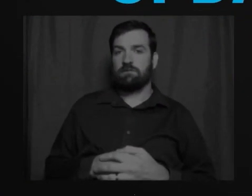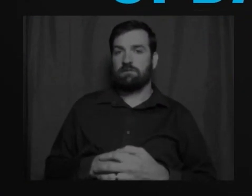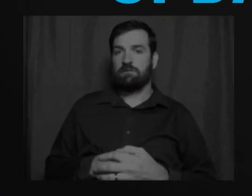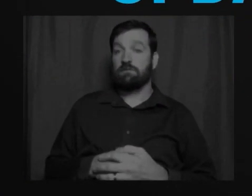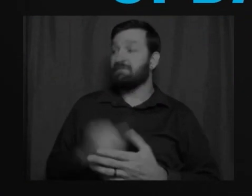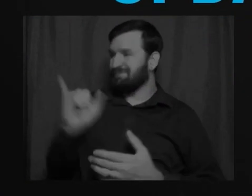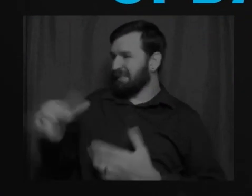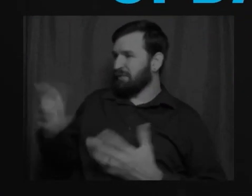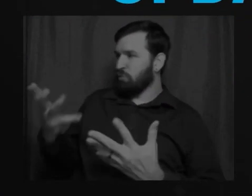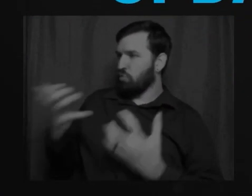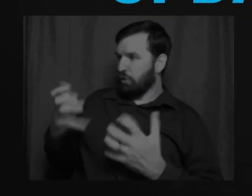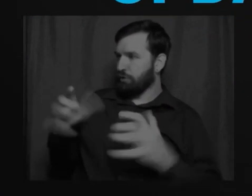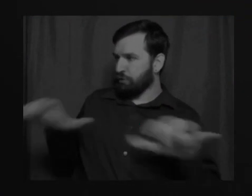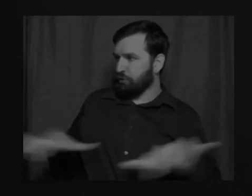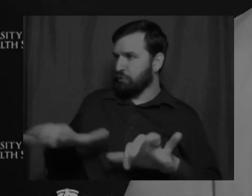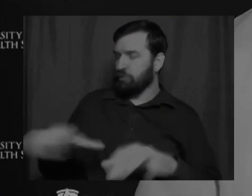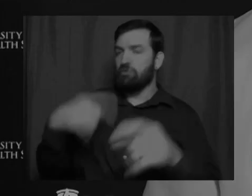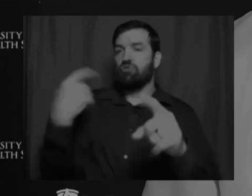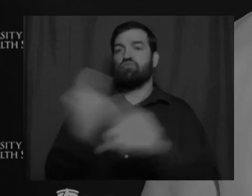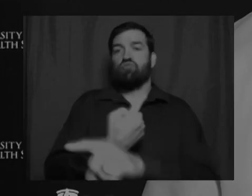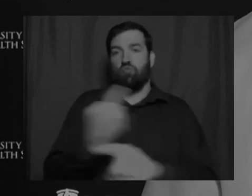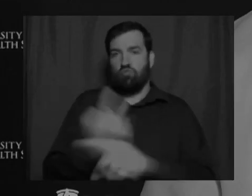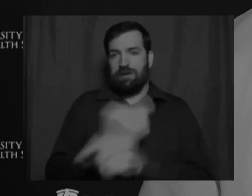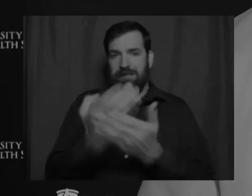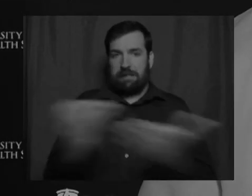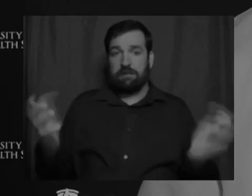Subscribe to our morning medical update and open